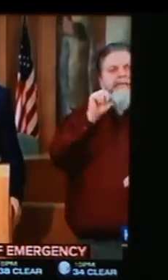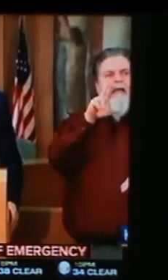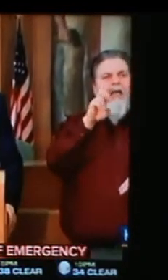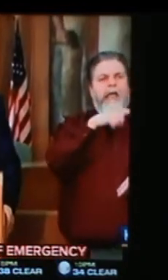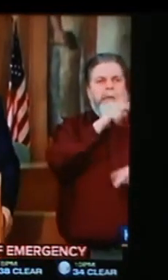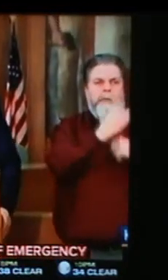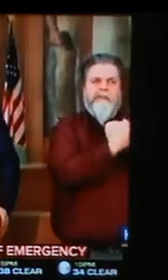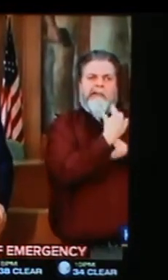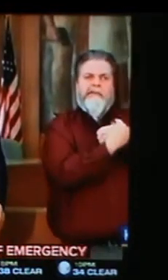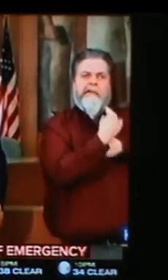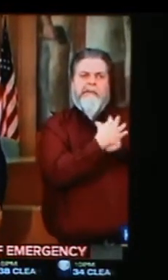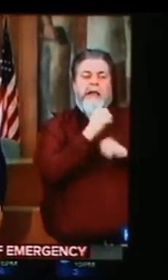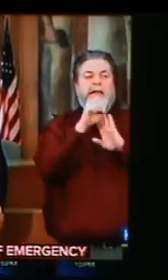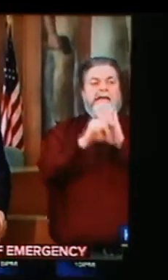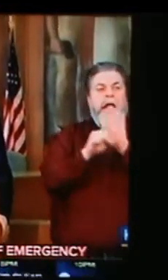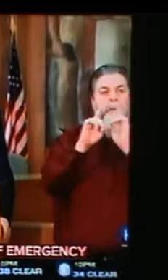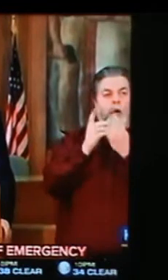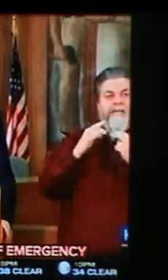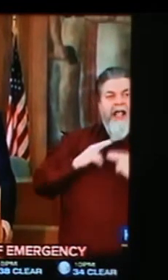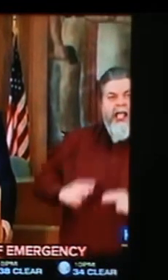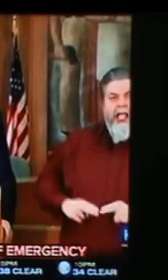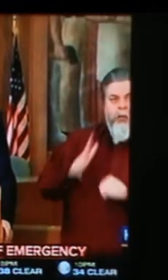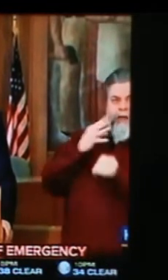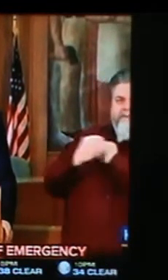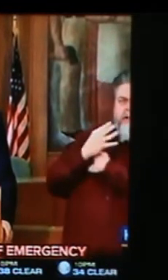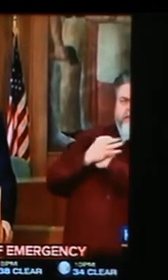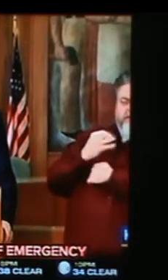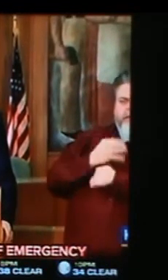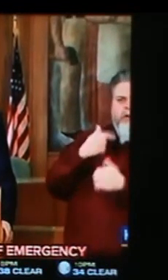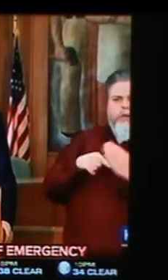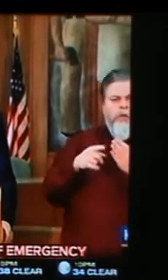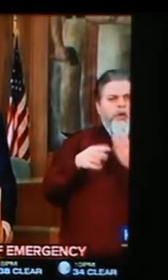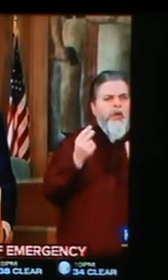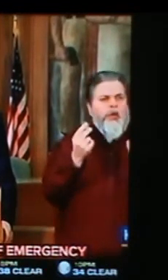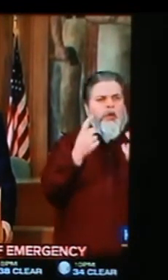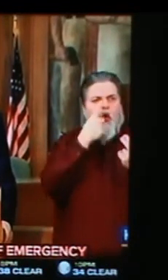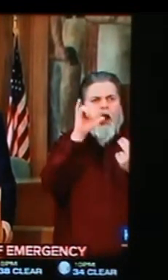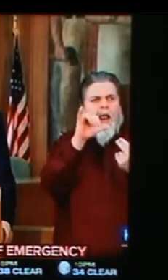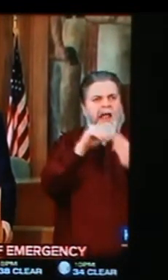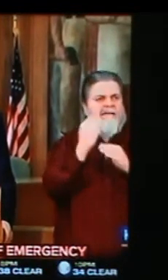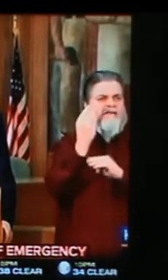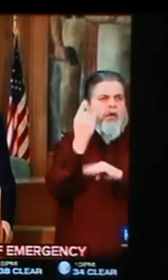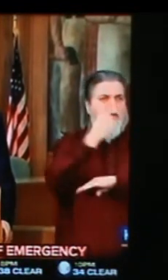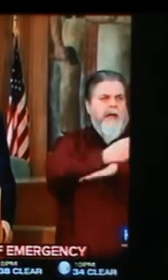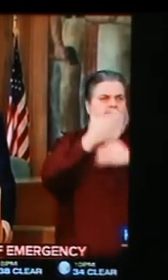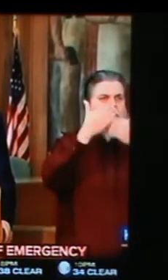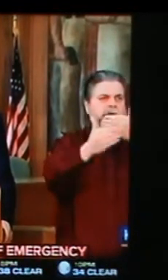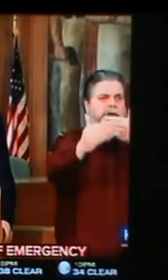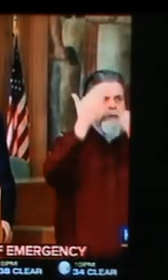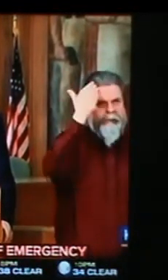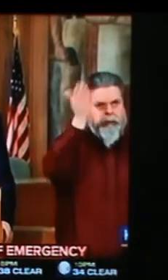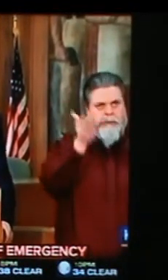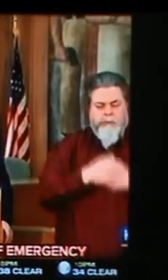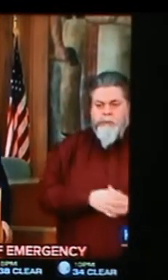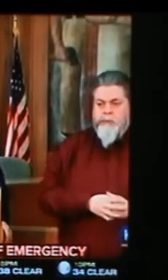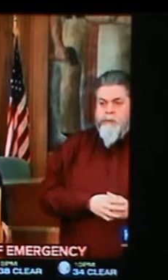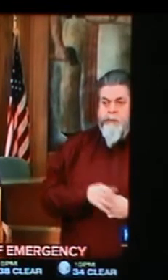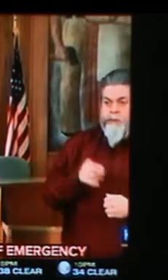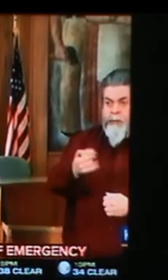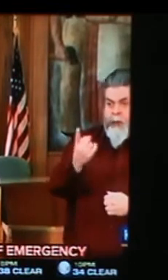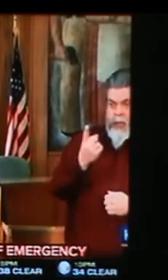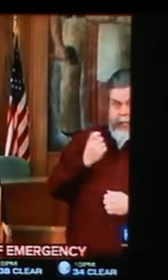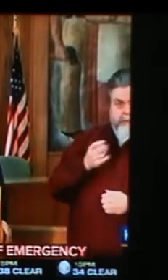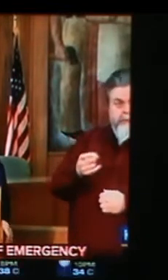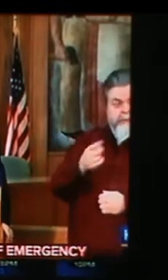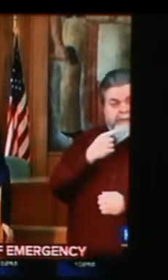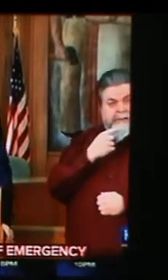State Department of Health to tell us what the trending is and what they feel the community risk is. When you made this decision, did you know